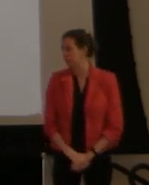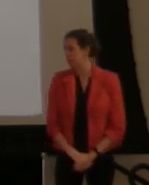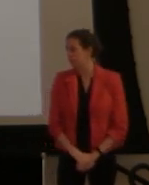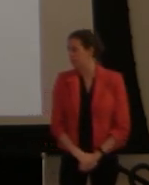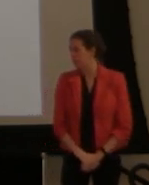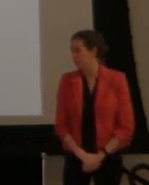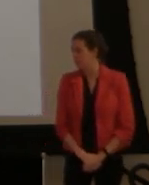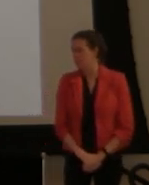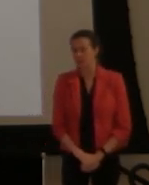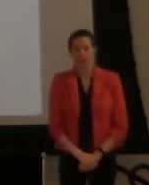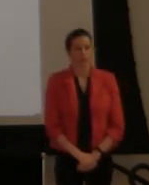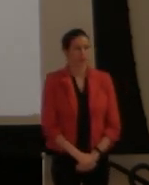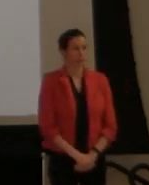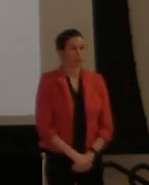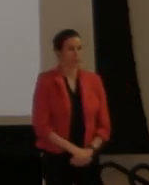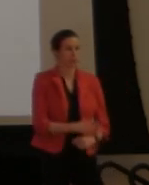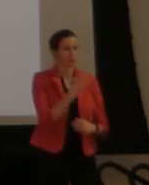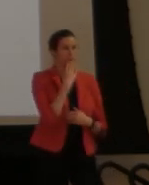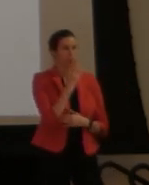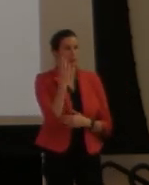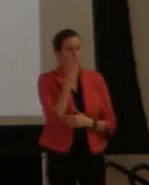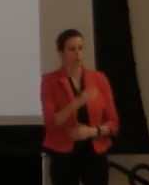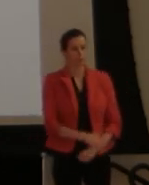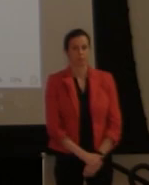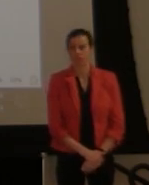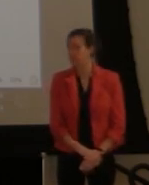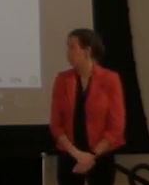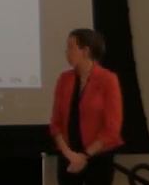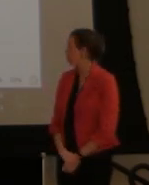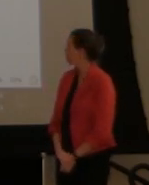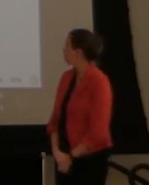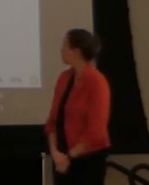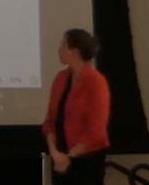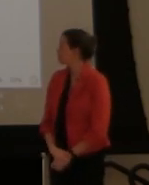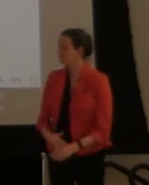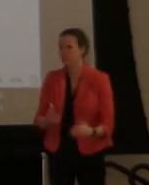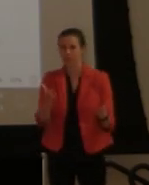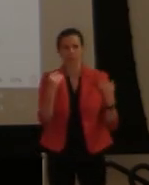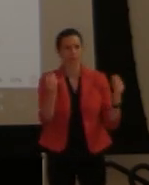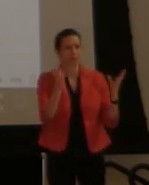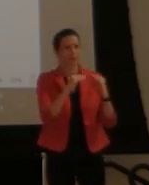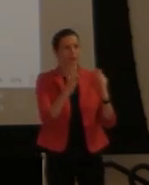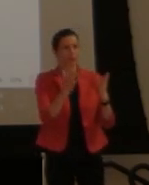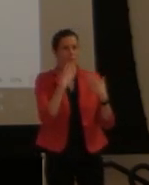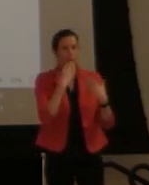Thank you, Tiffany. Good morning. Good morning. A little louder. Good morning.